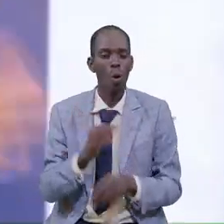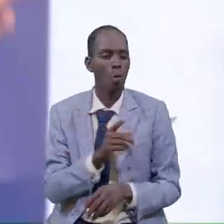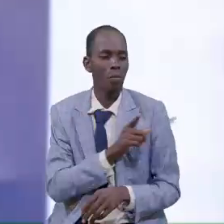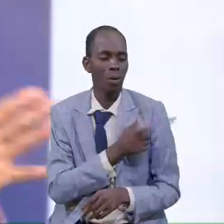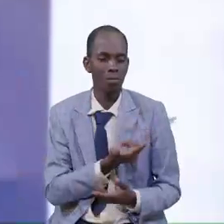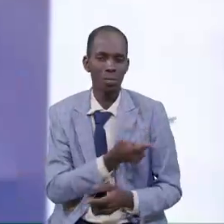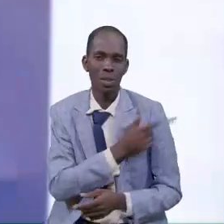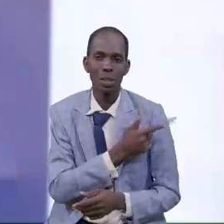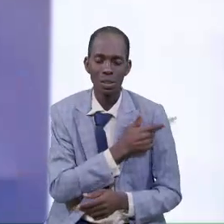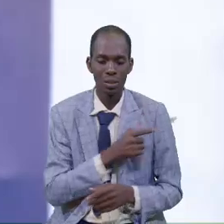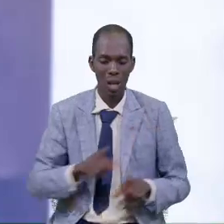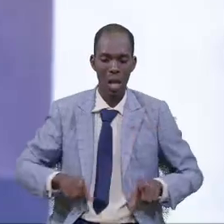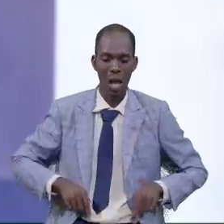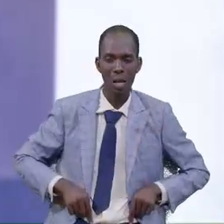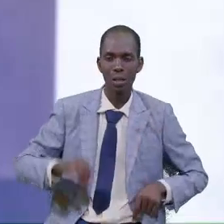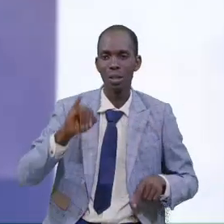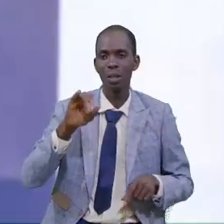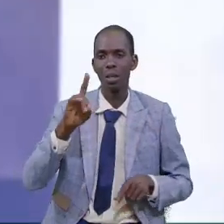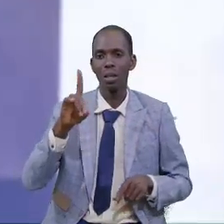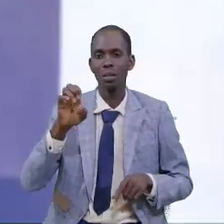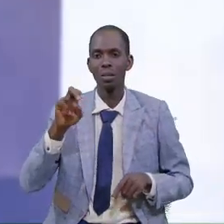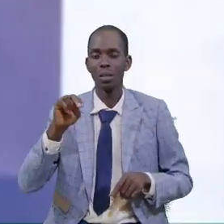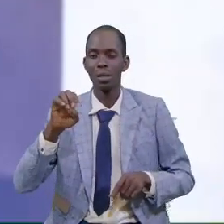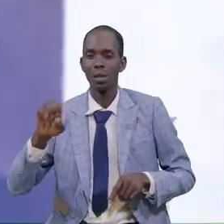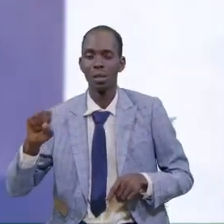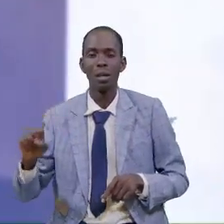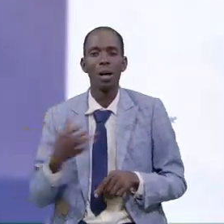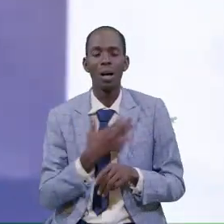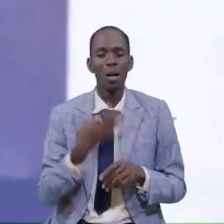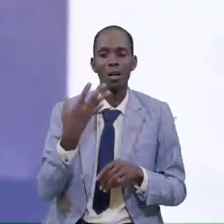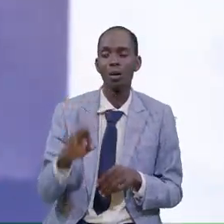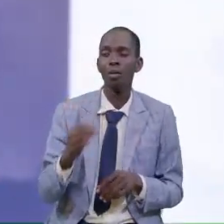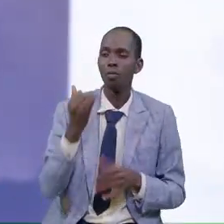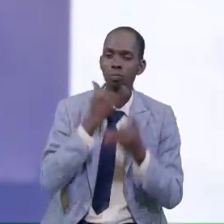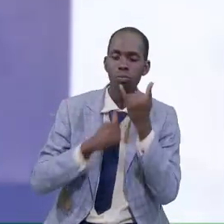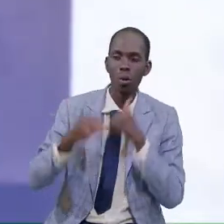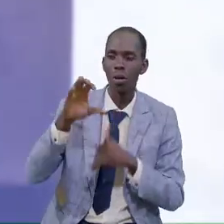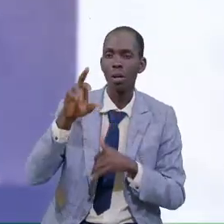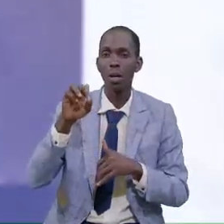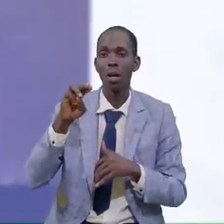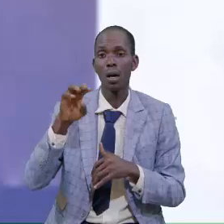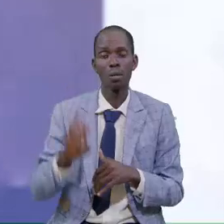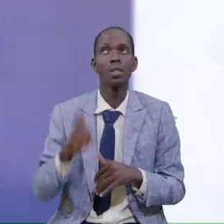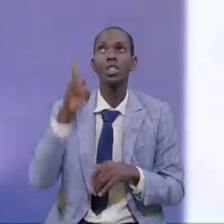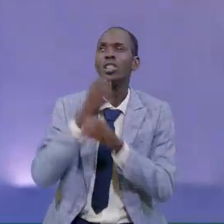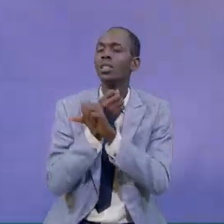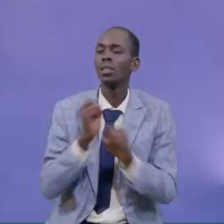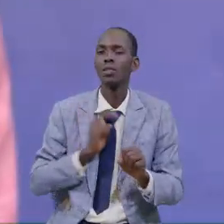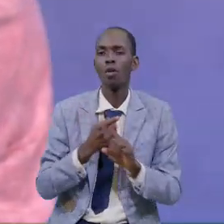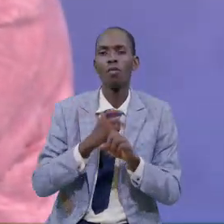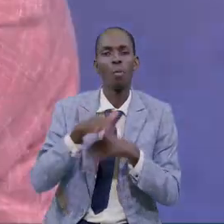it saves us from everything. Thank God I came here to tell you that